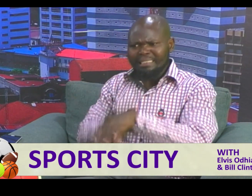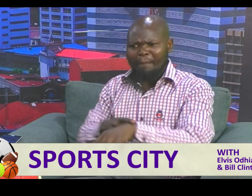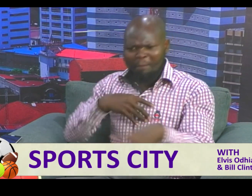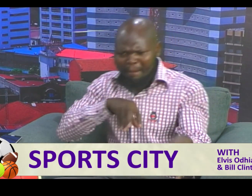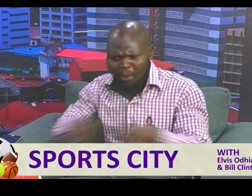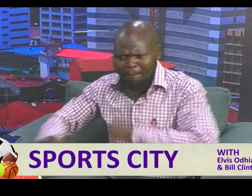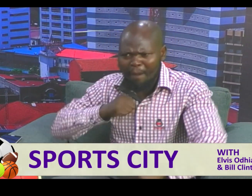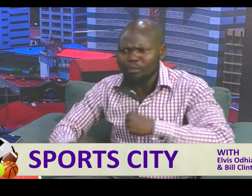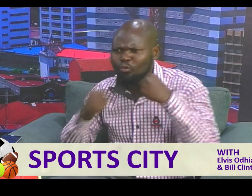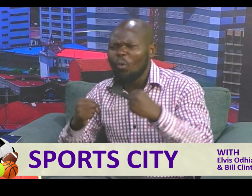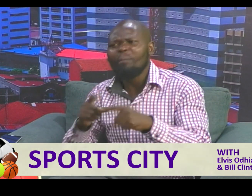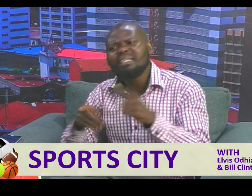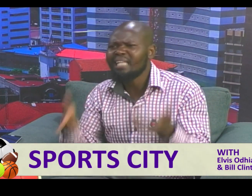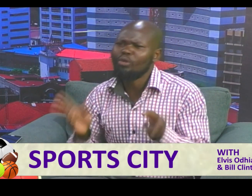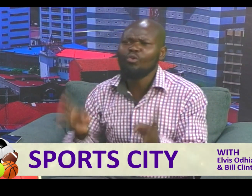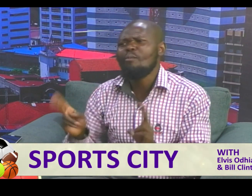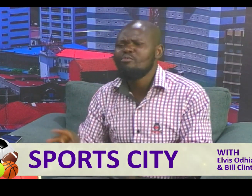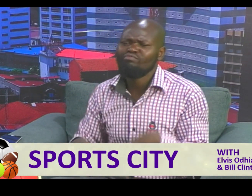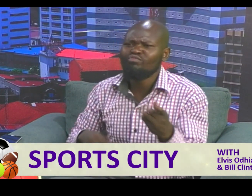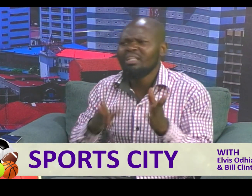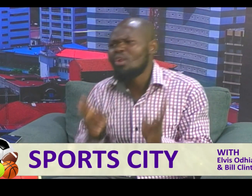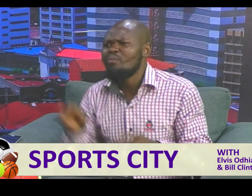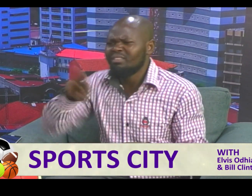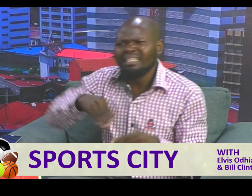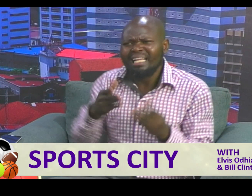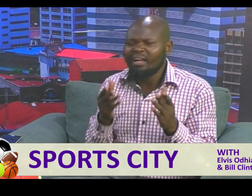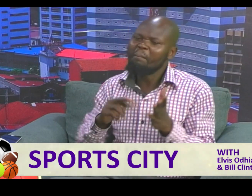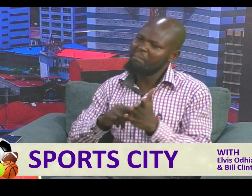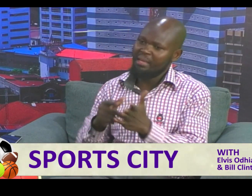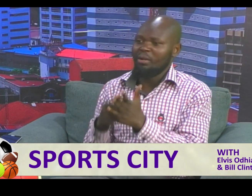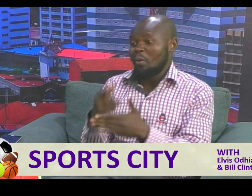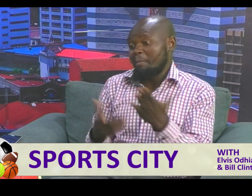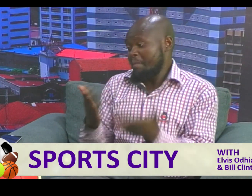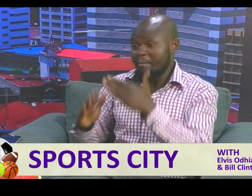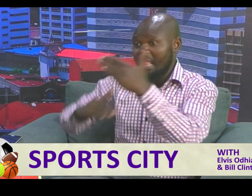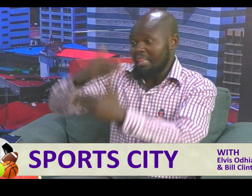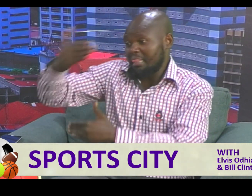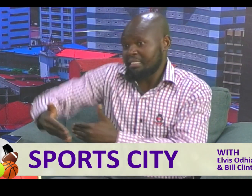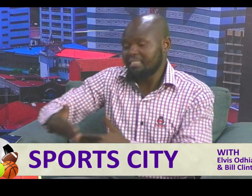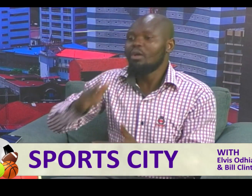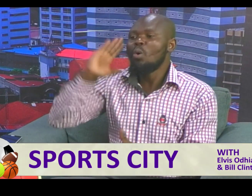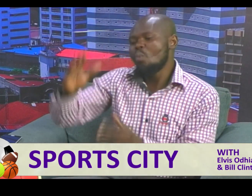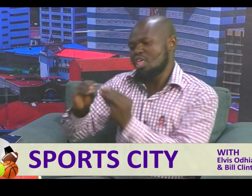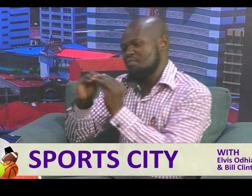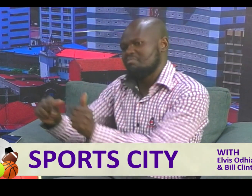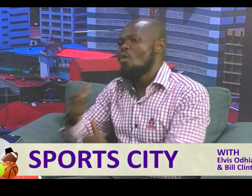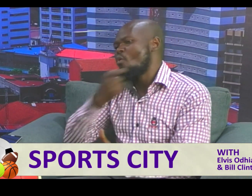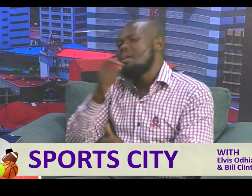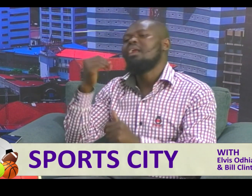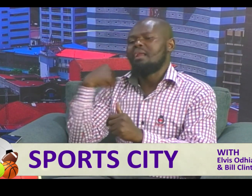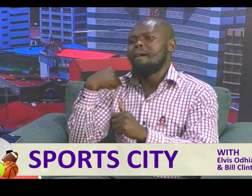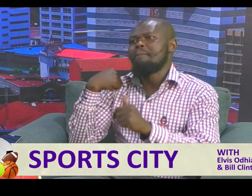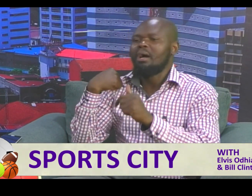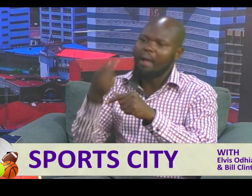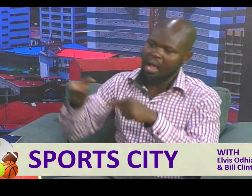much serious. He wanted to score because how he was passing the ball like Ichenga. Right. It was. I feel